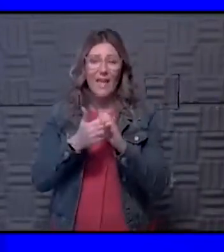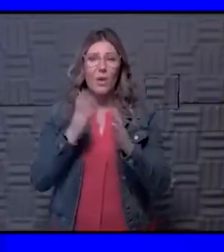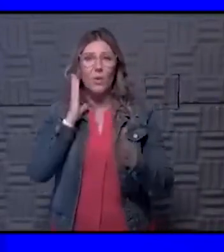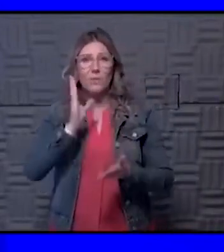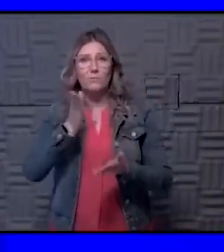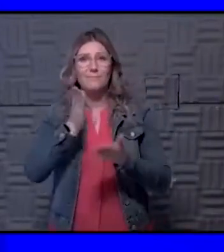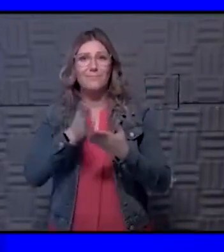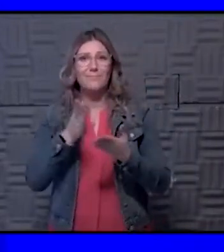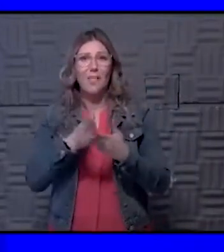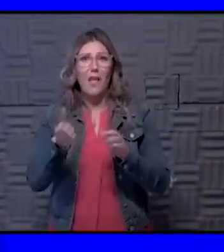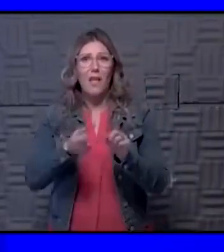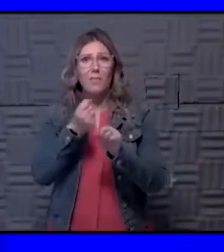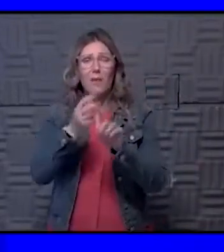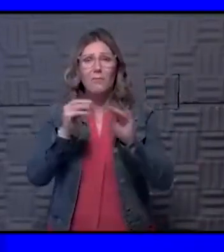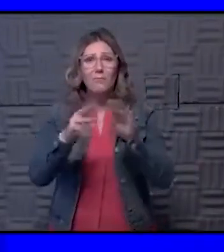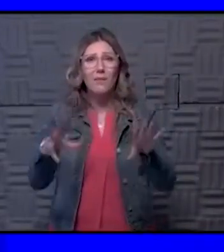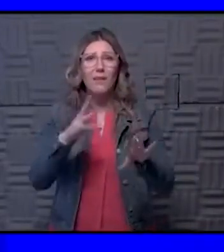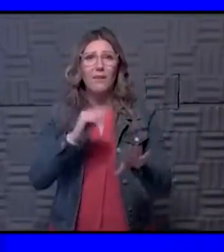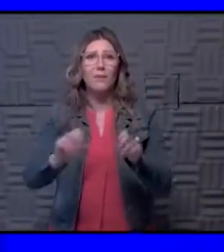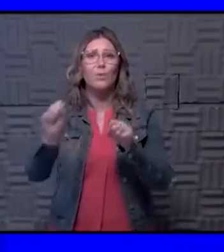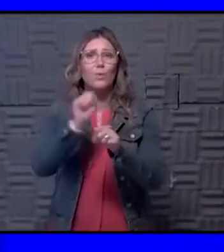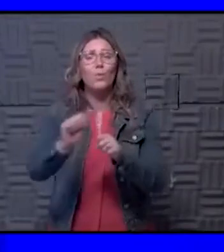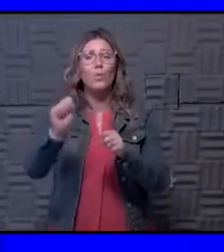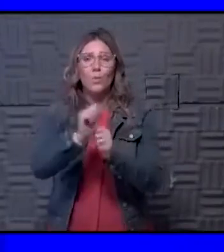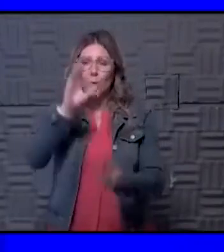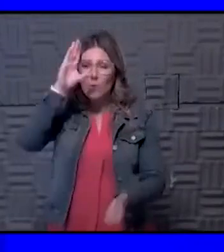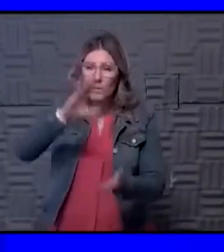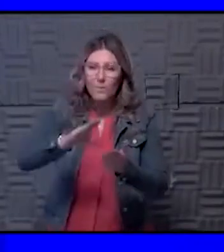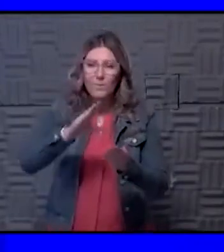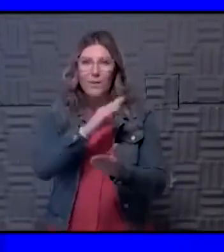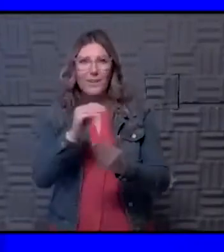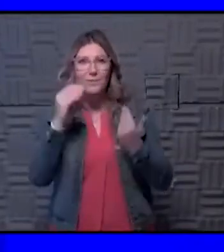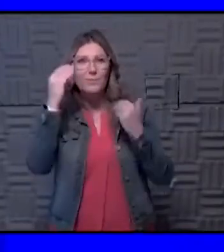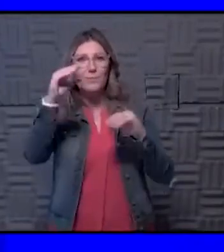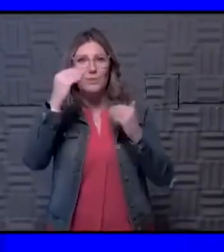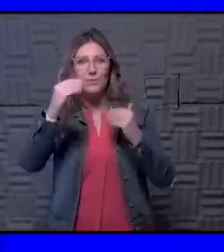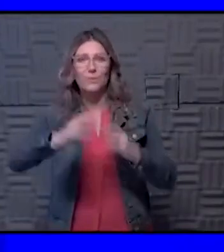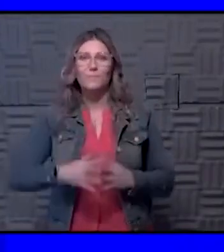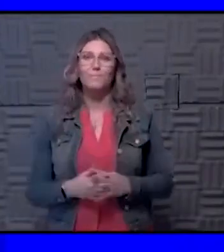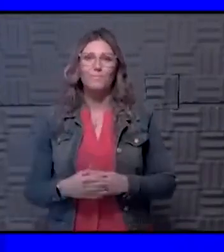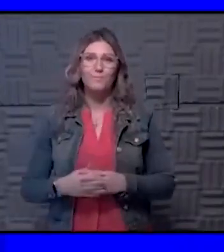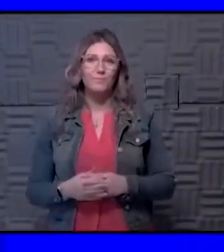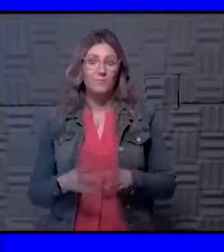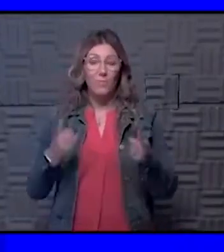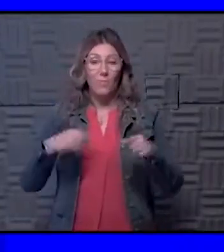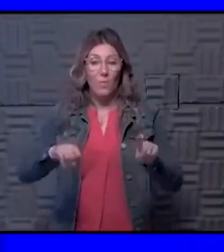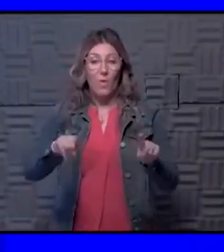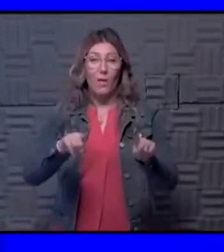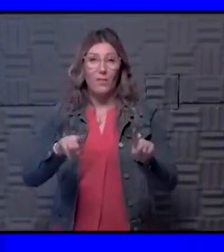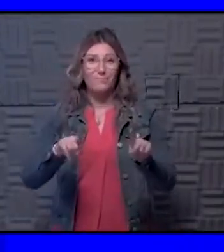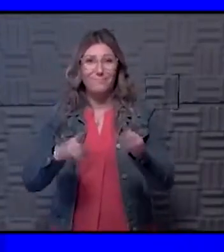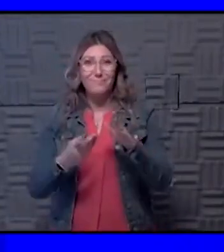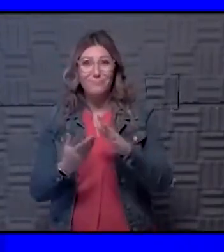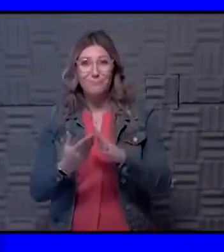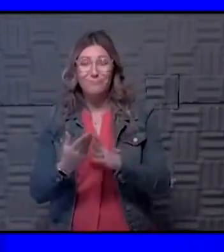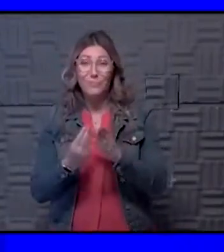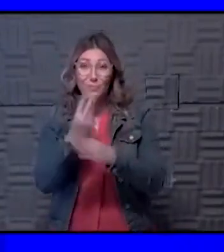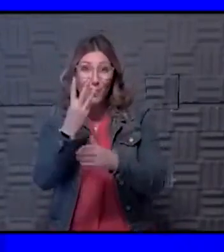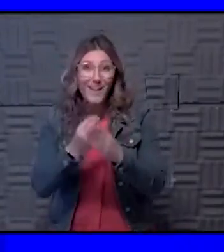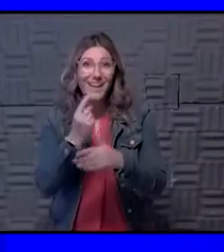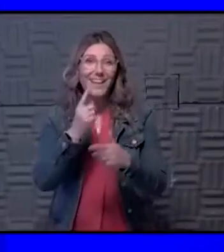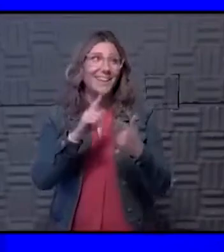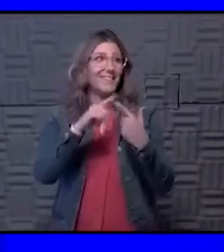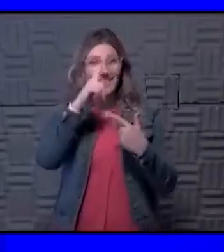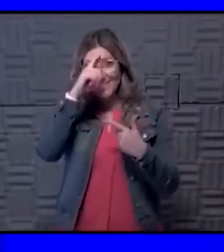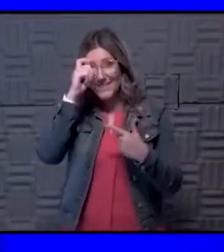this pandemic and working towards reduction in restrictions as we move into the spring and the summer,